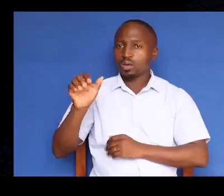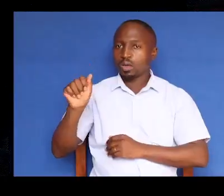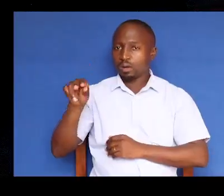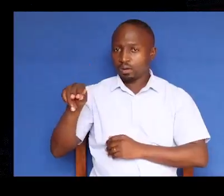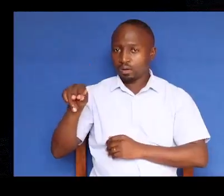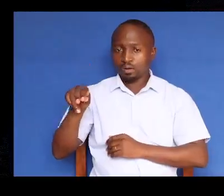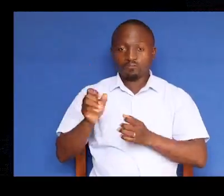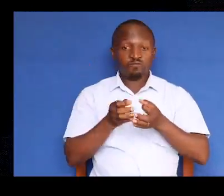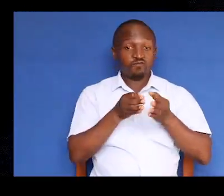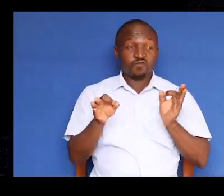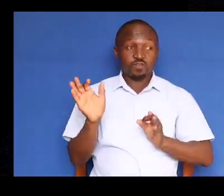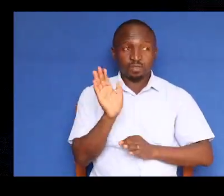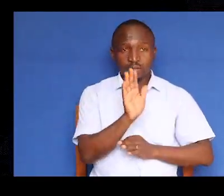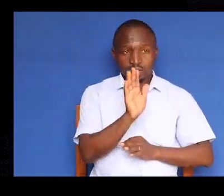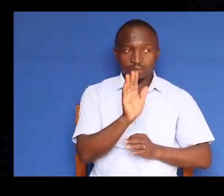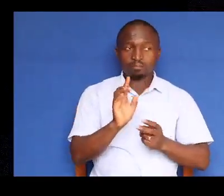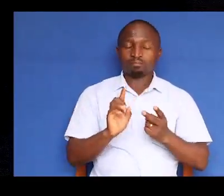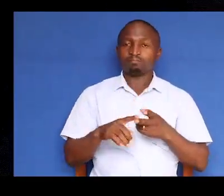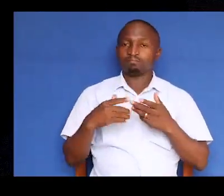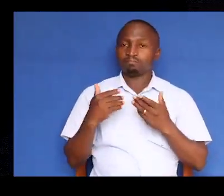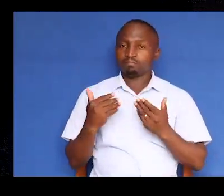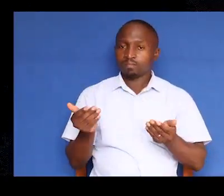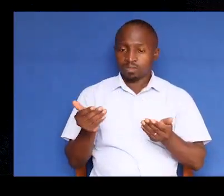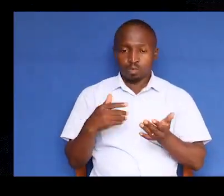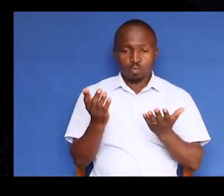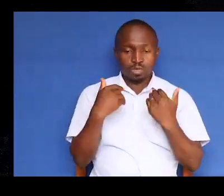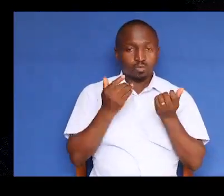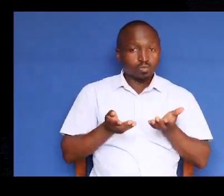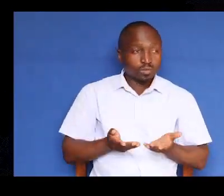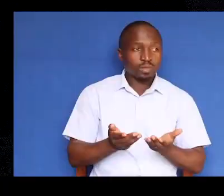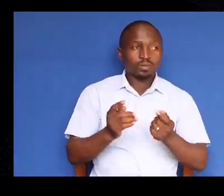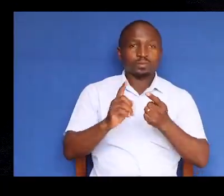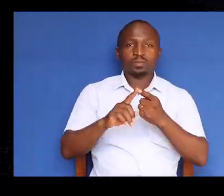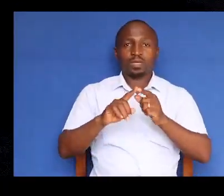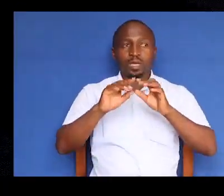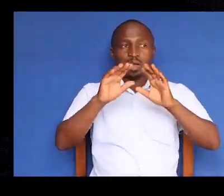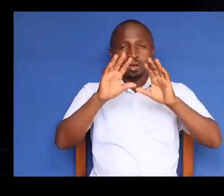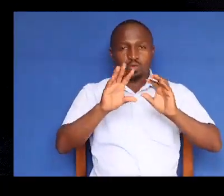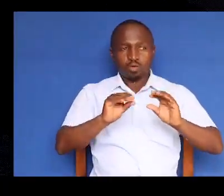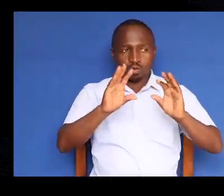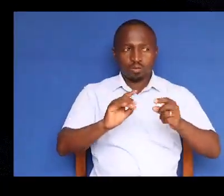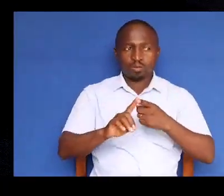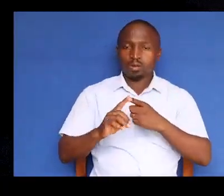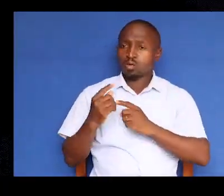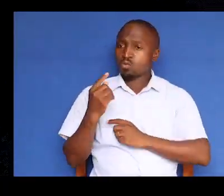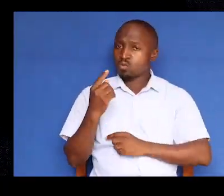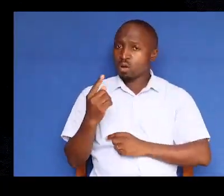cost is 8 sisal over cotton, we get